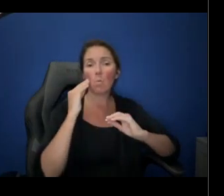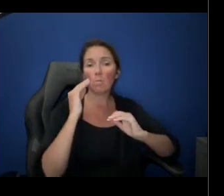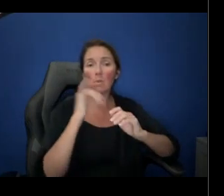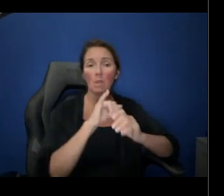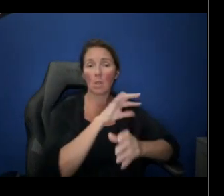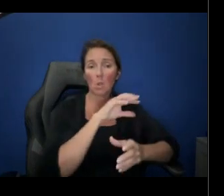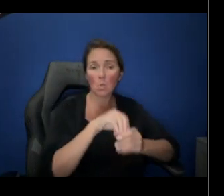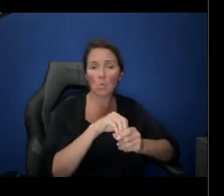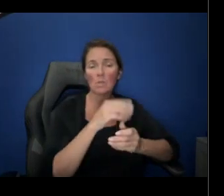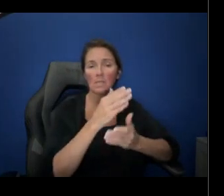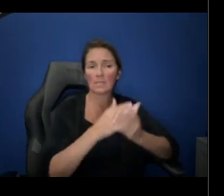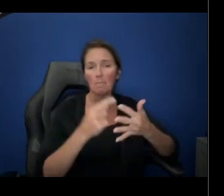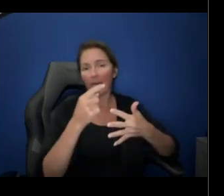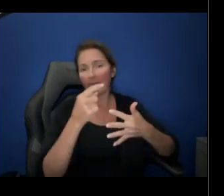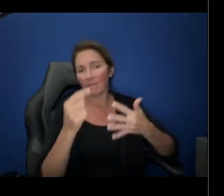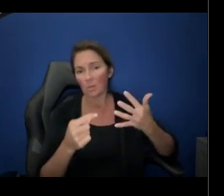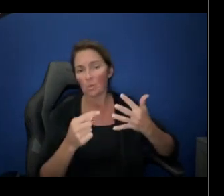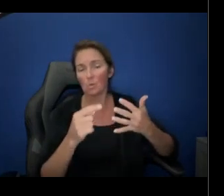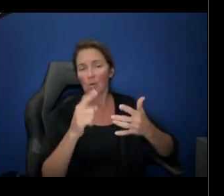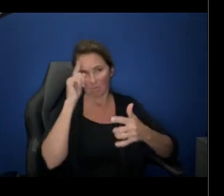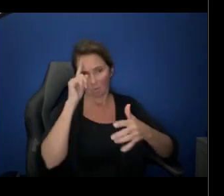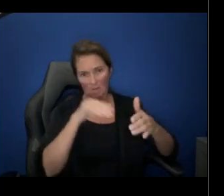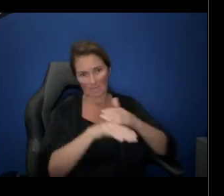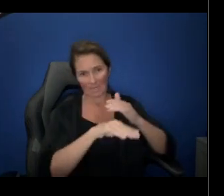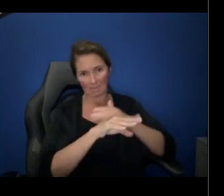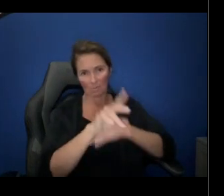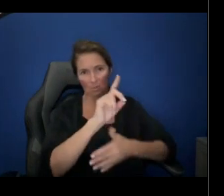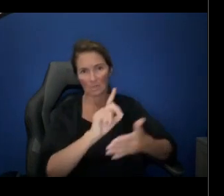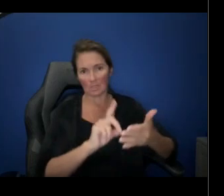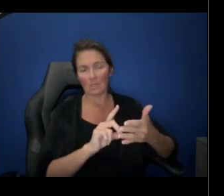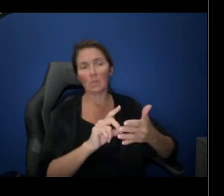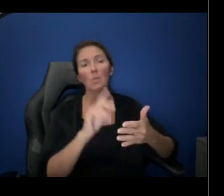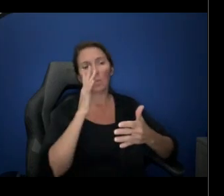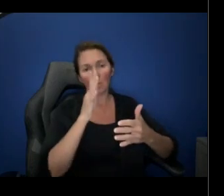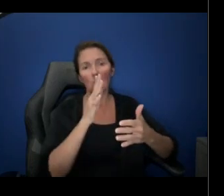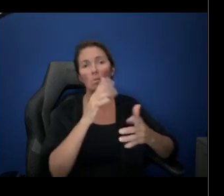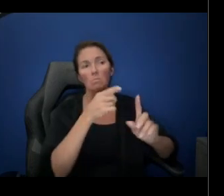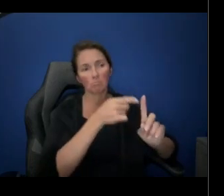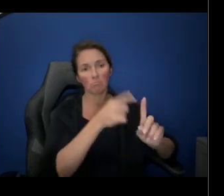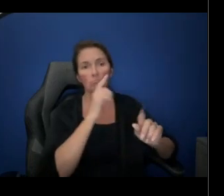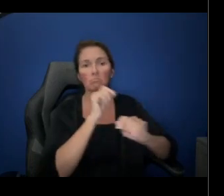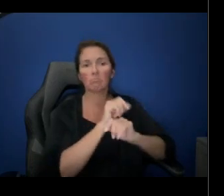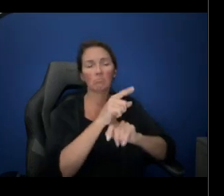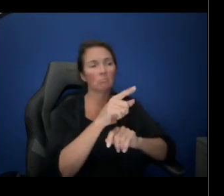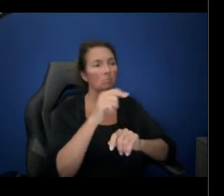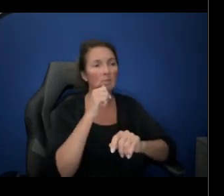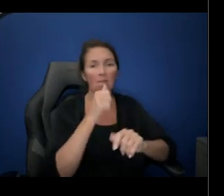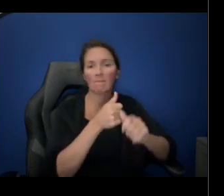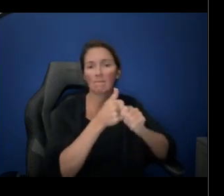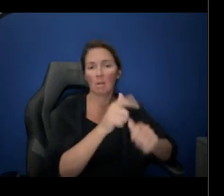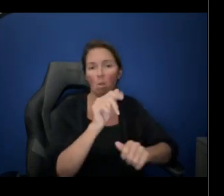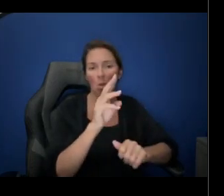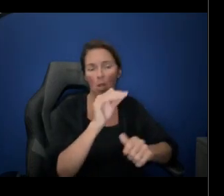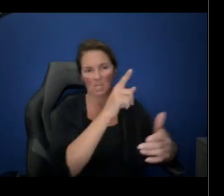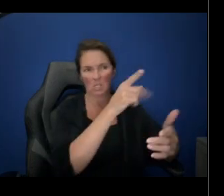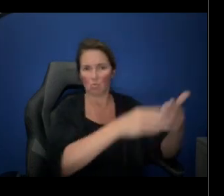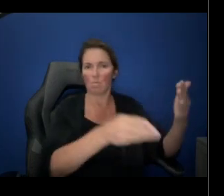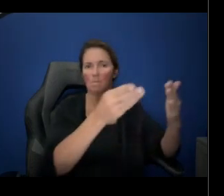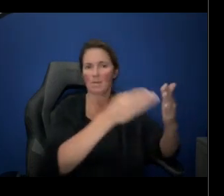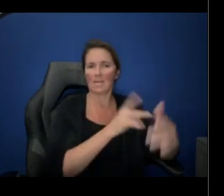include certain features of accessible design will be regarded as unlawful discrimination.